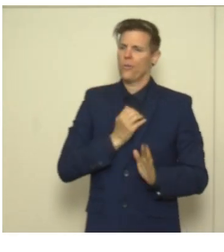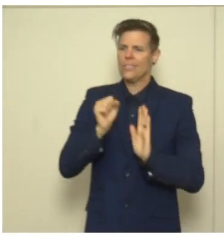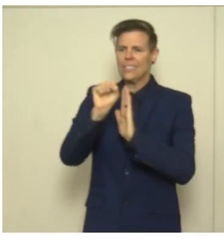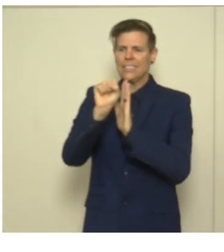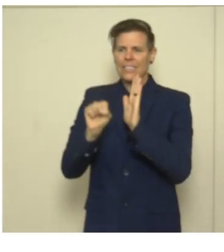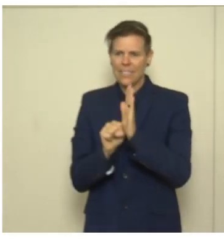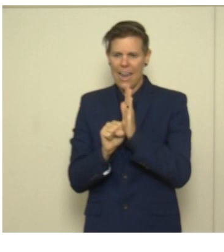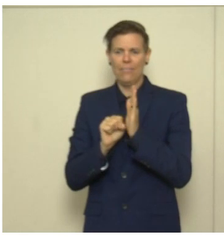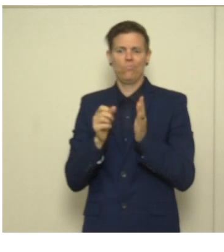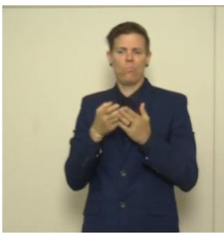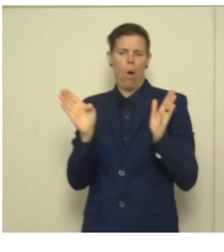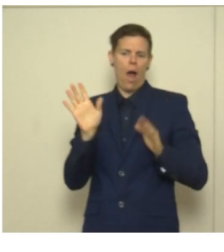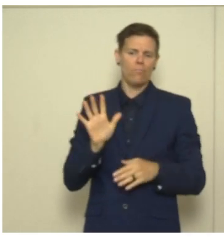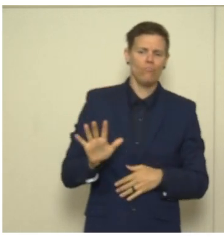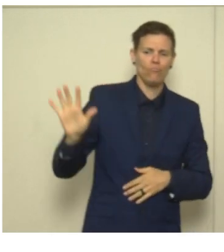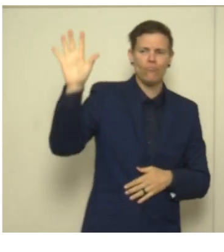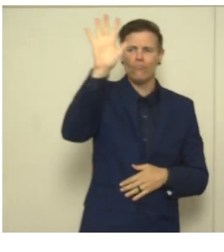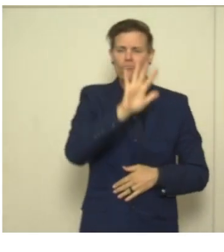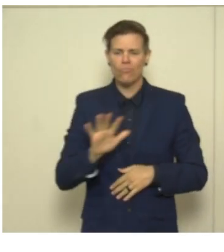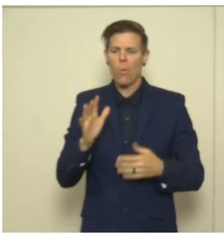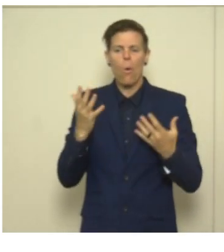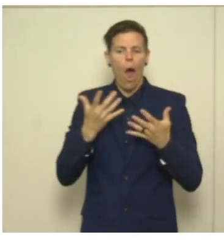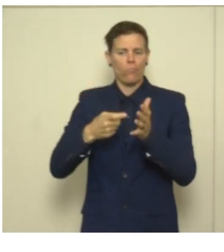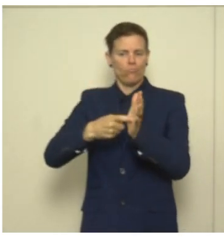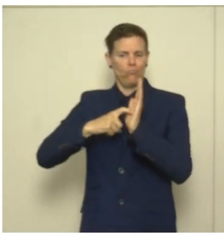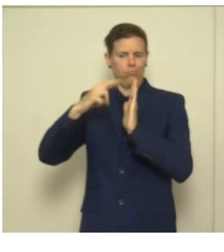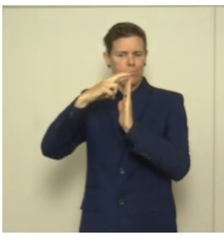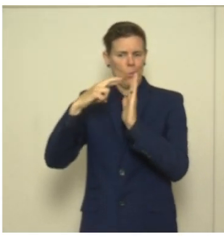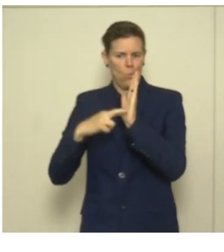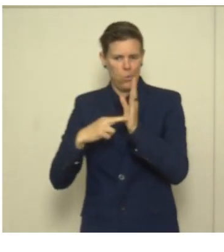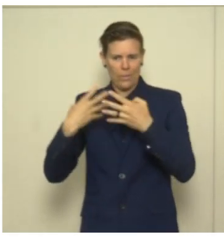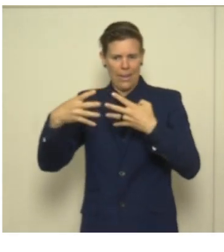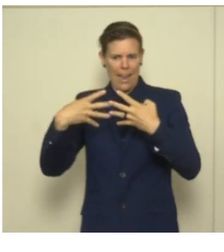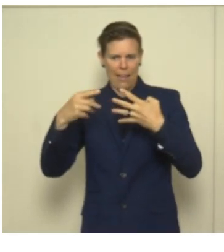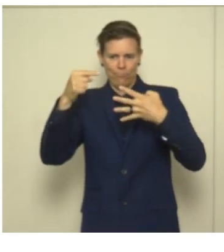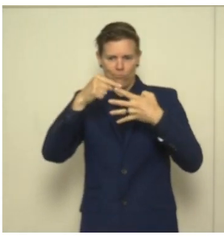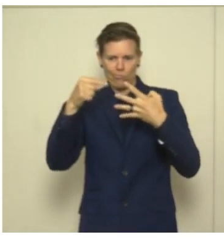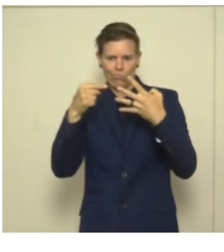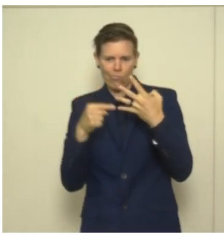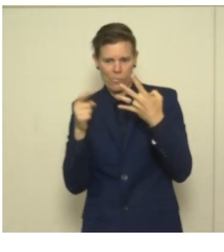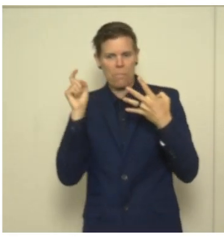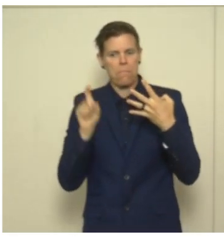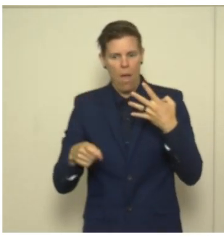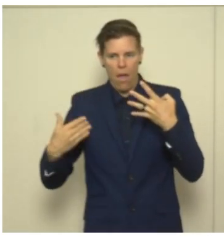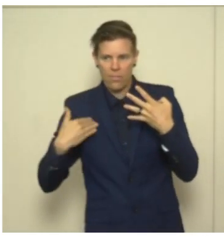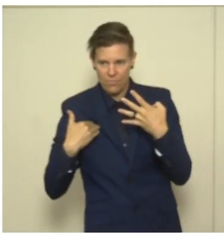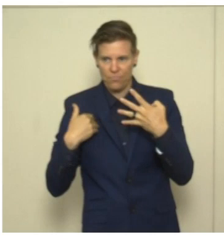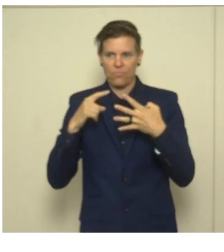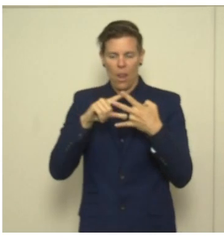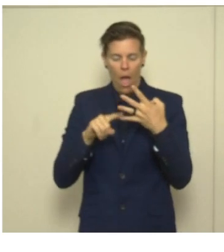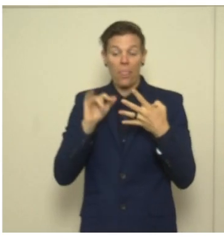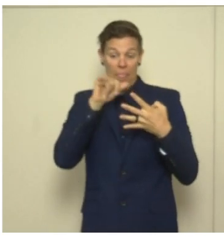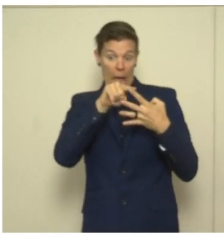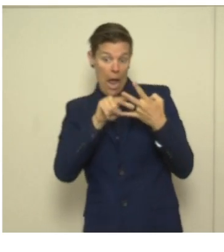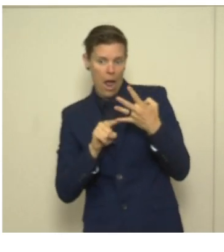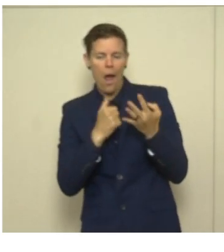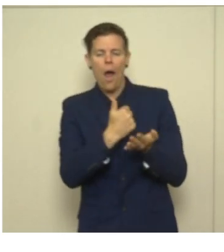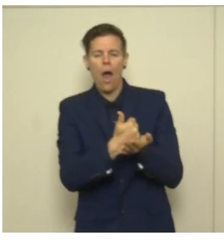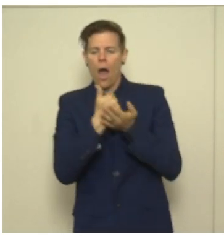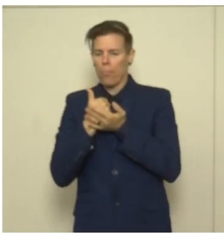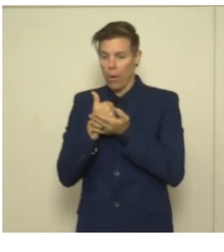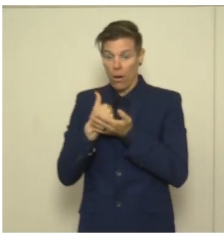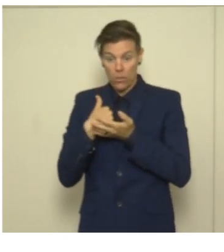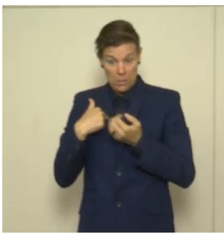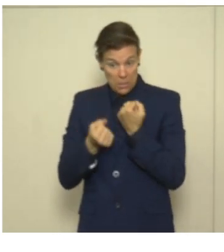criteria. We use these different categories to determine whether or not we are safely opening or